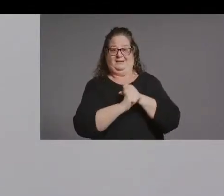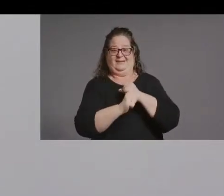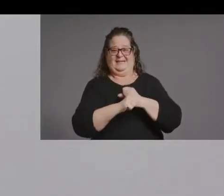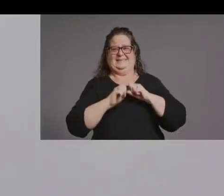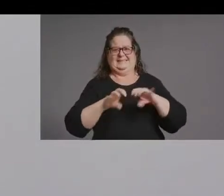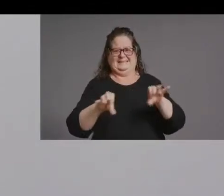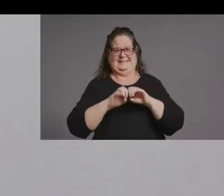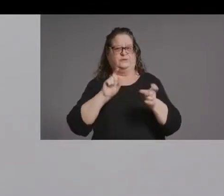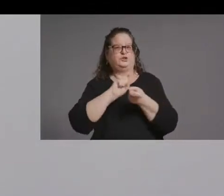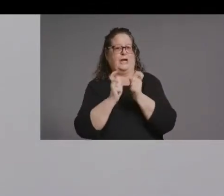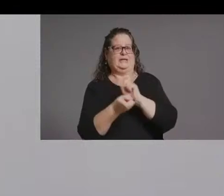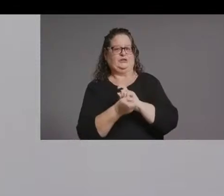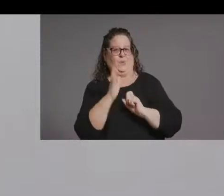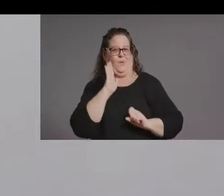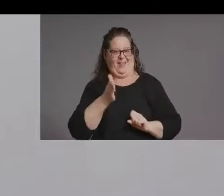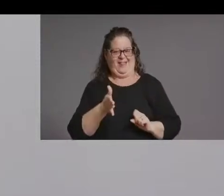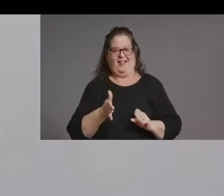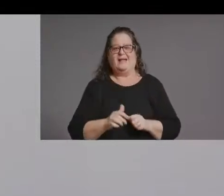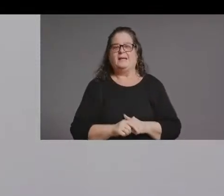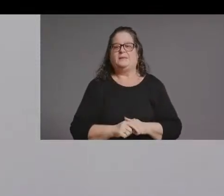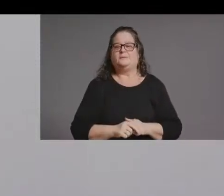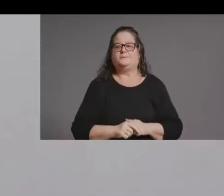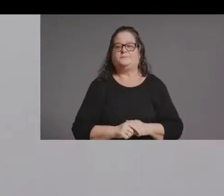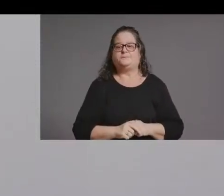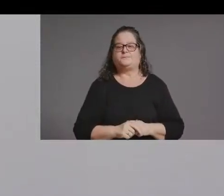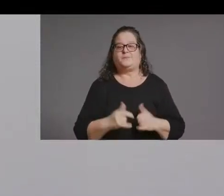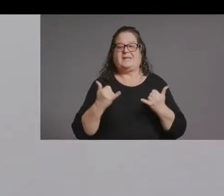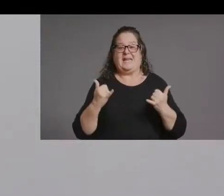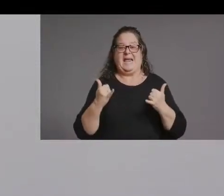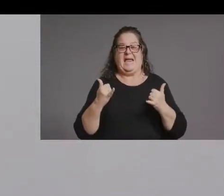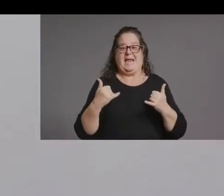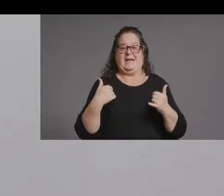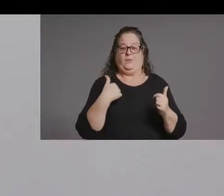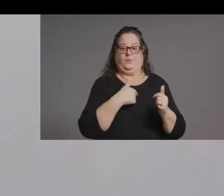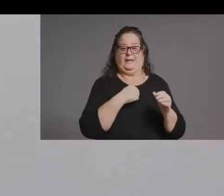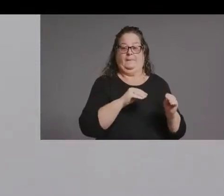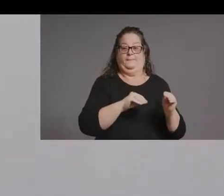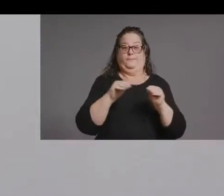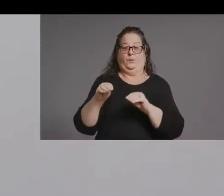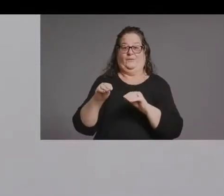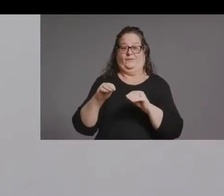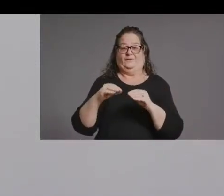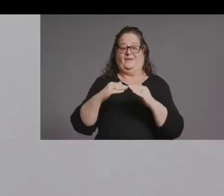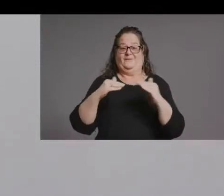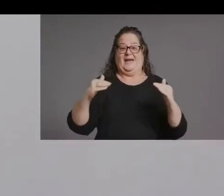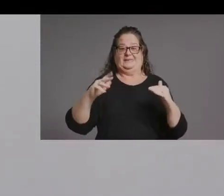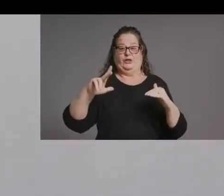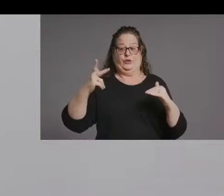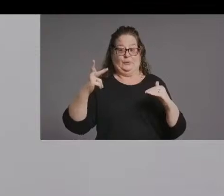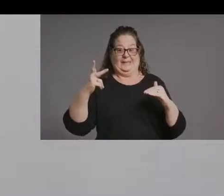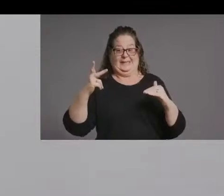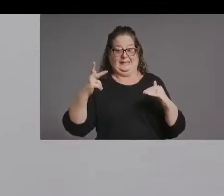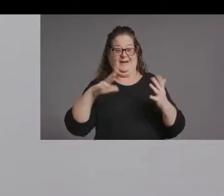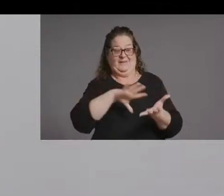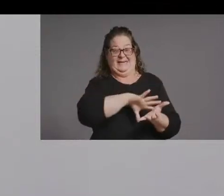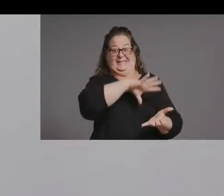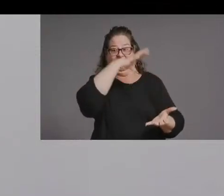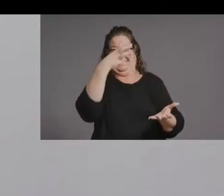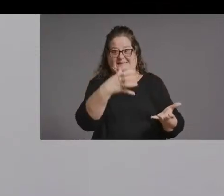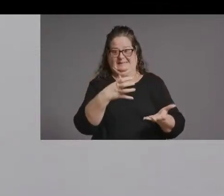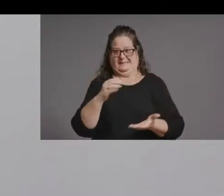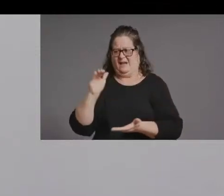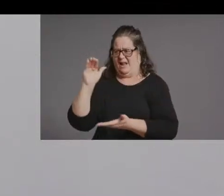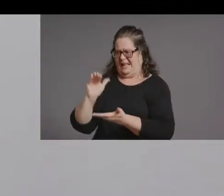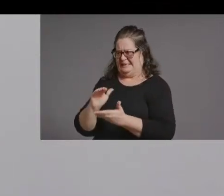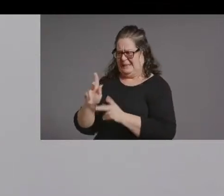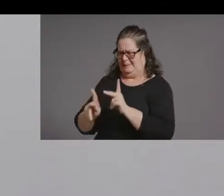where the supply is starting to meet the demand. And so you're going to see us now really starting to get more into